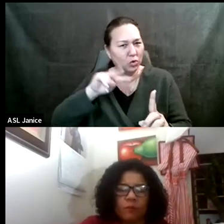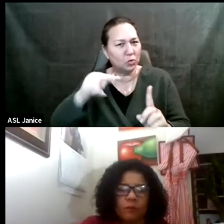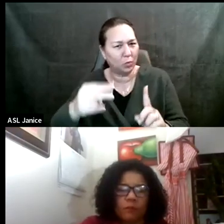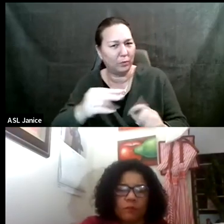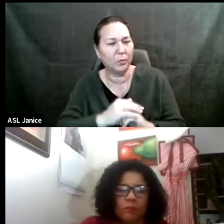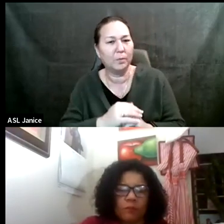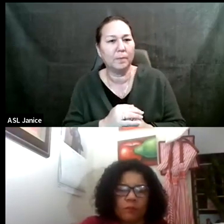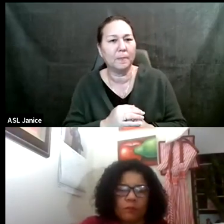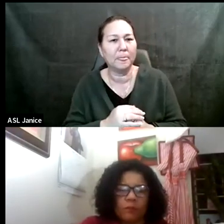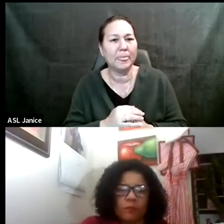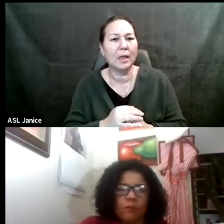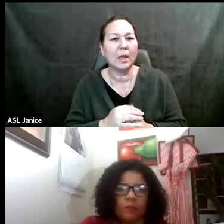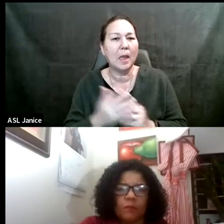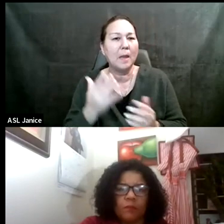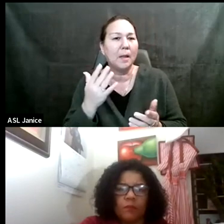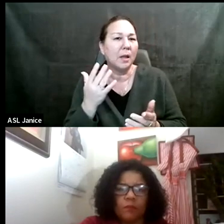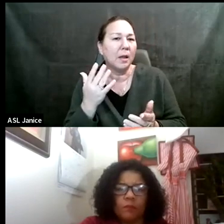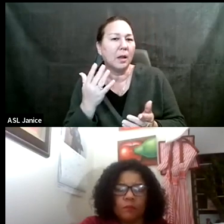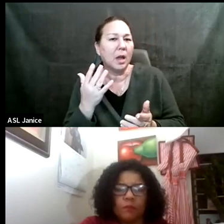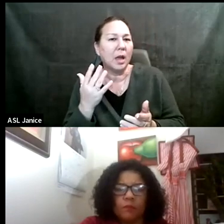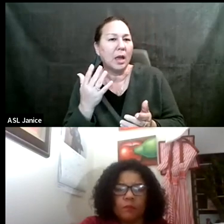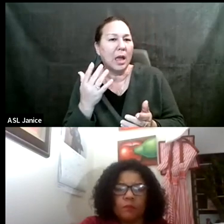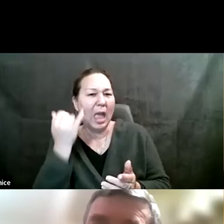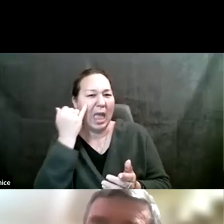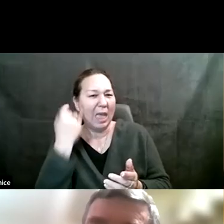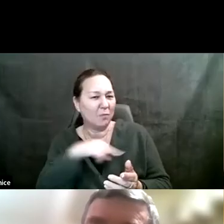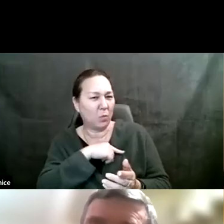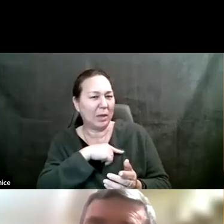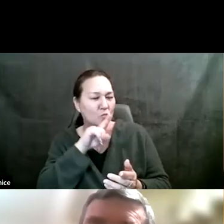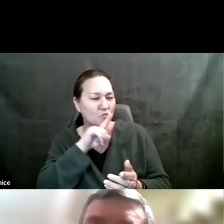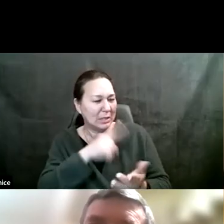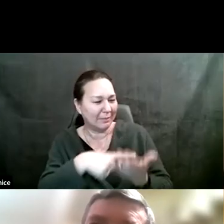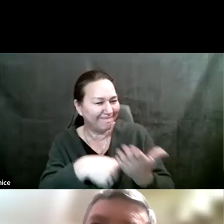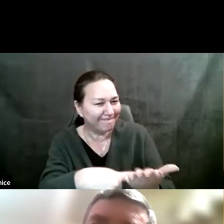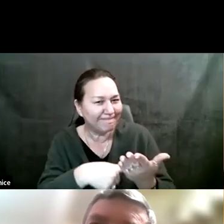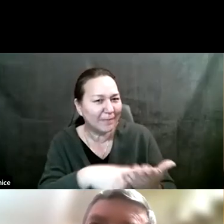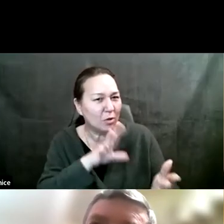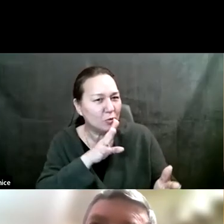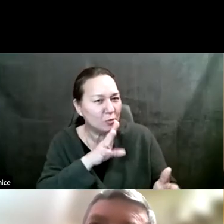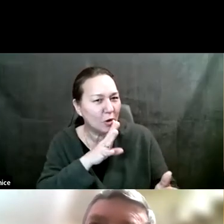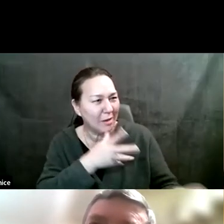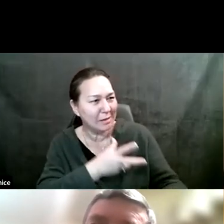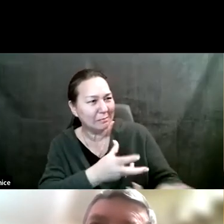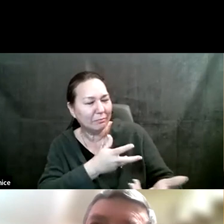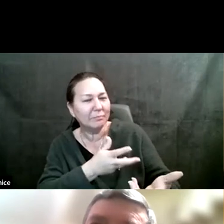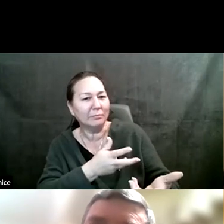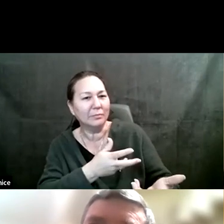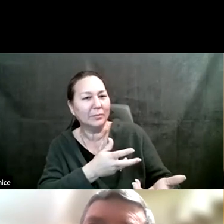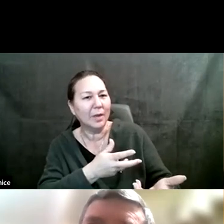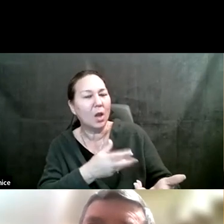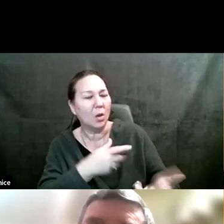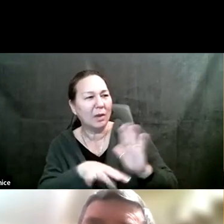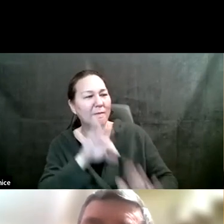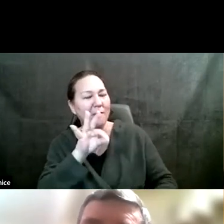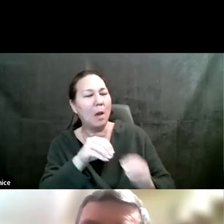may check and then you know when you really talk and I